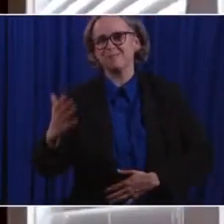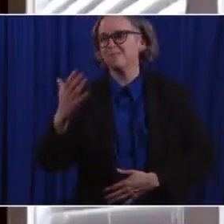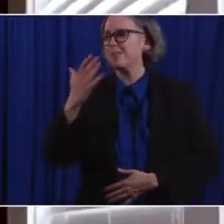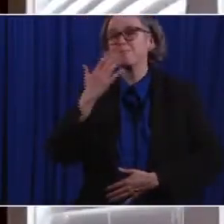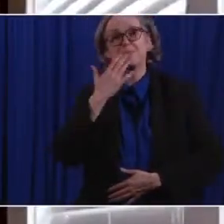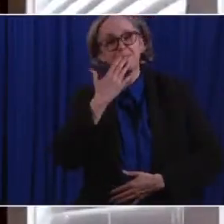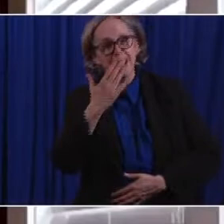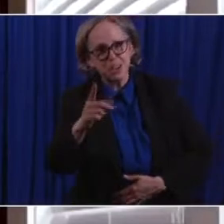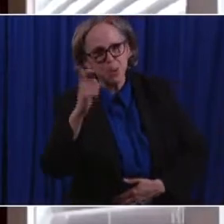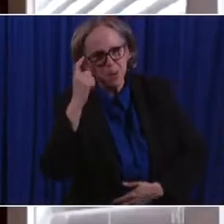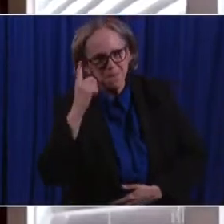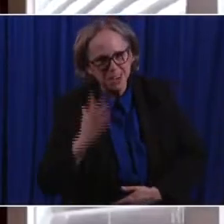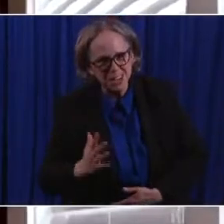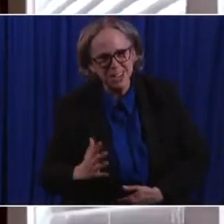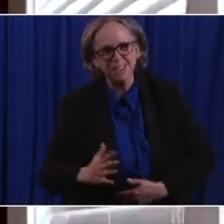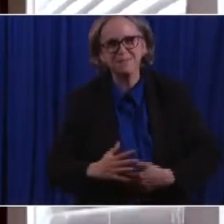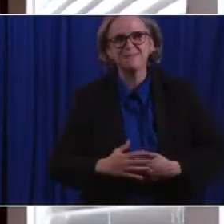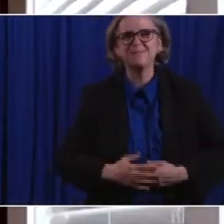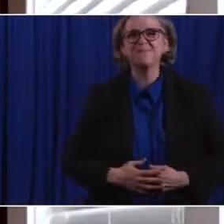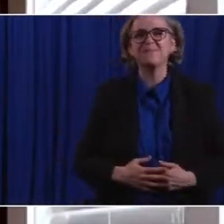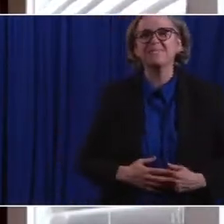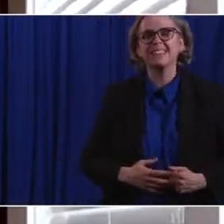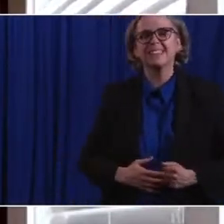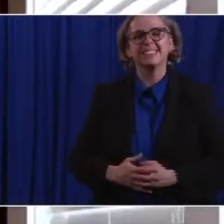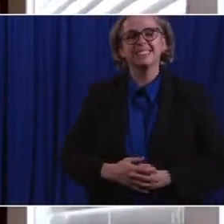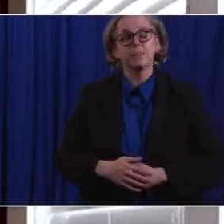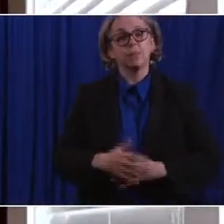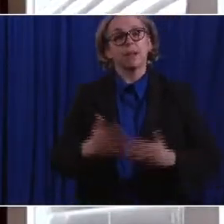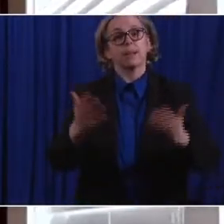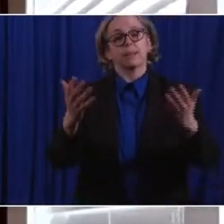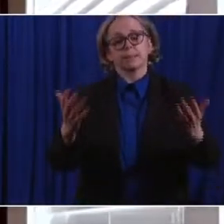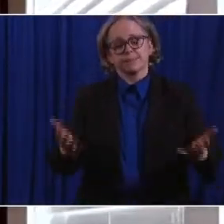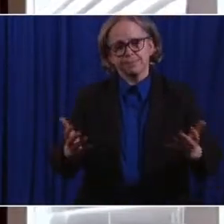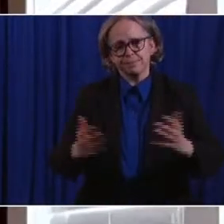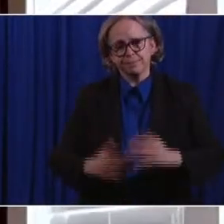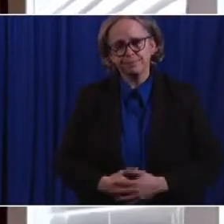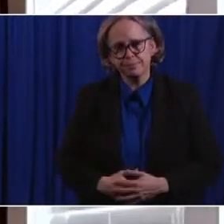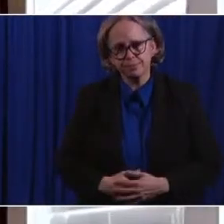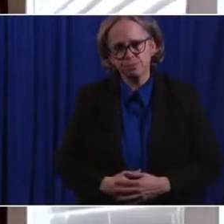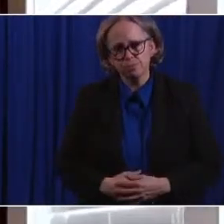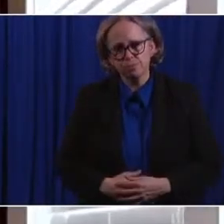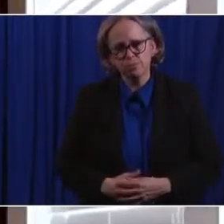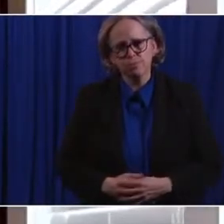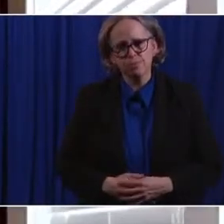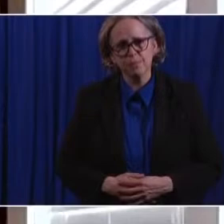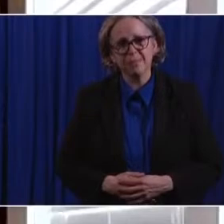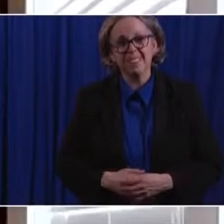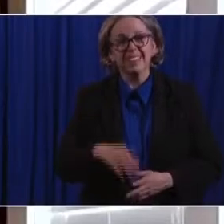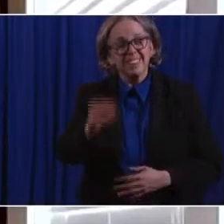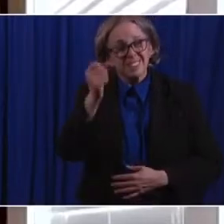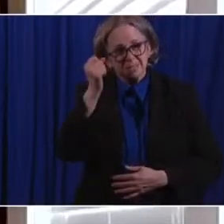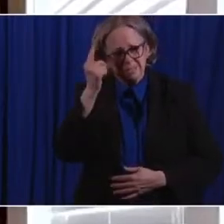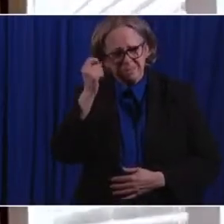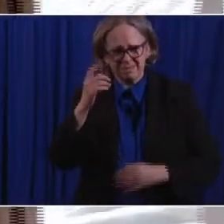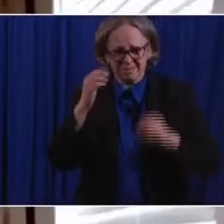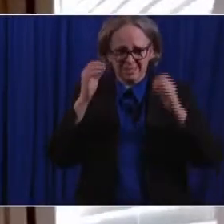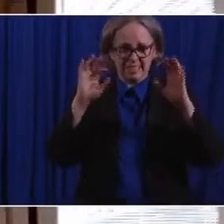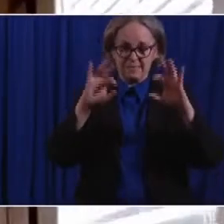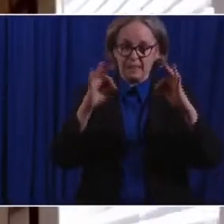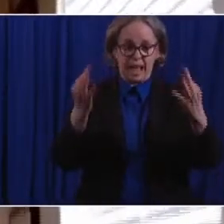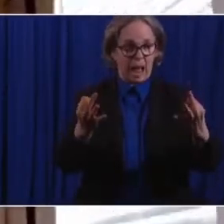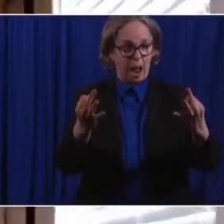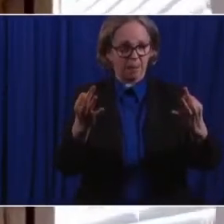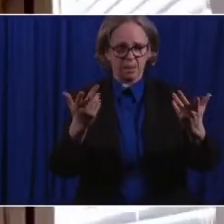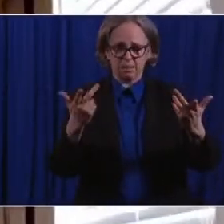that question. So the advice that I would have would really be very similar to what we've advised in